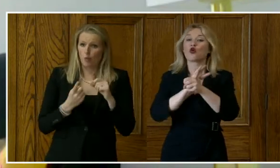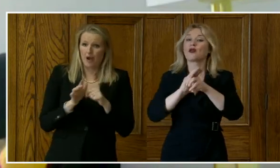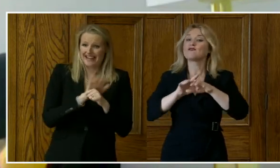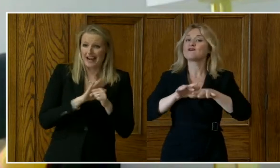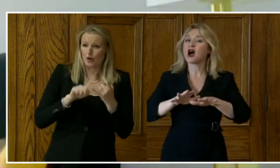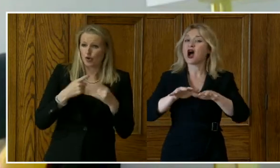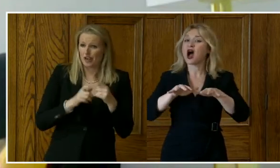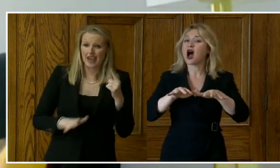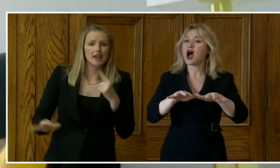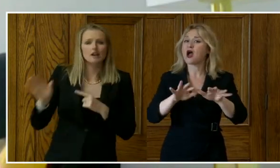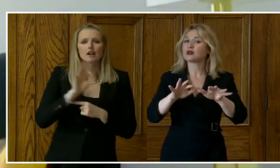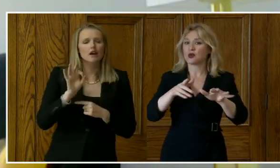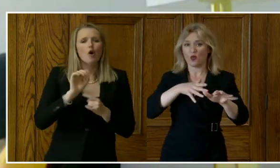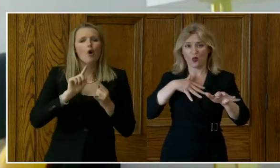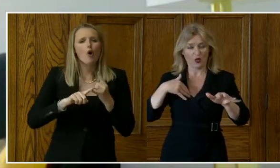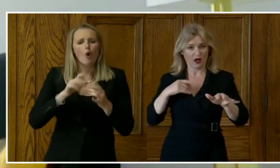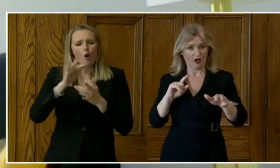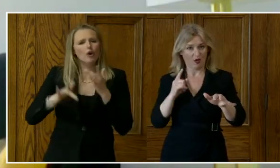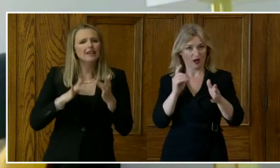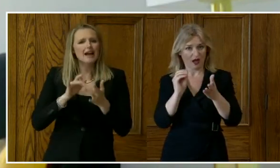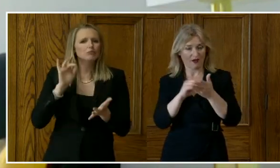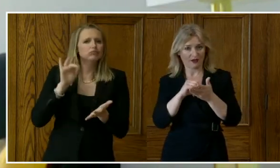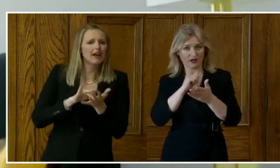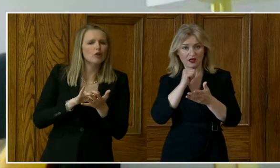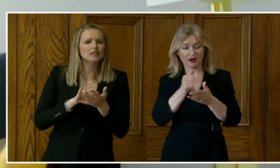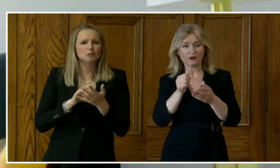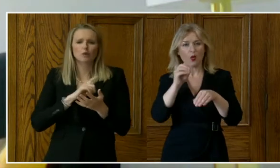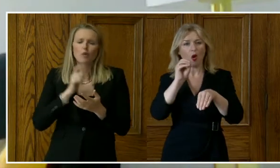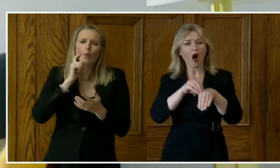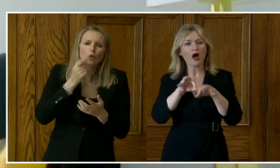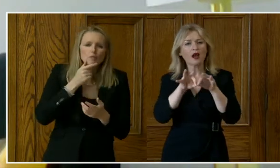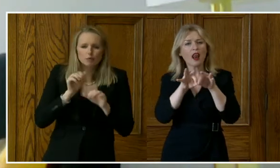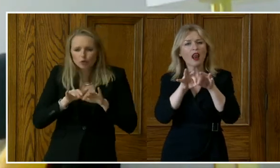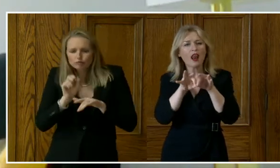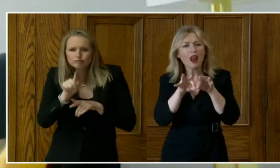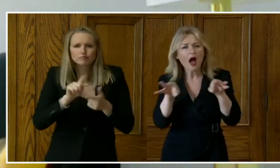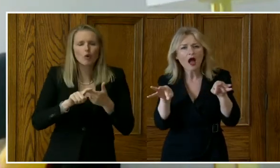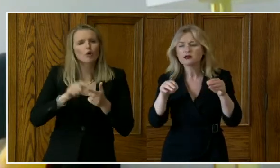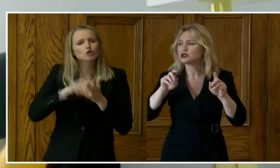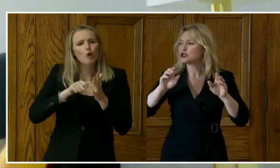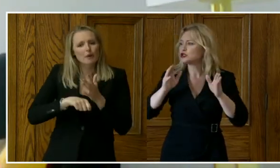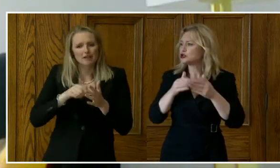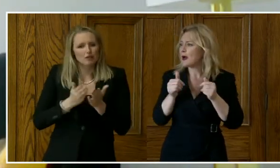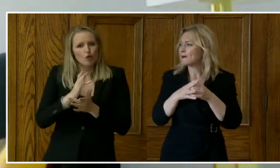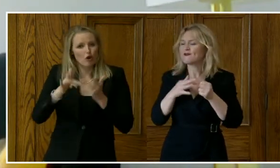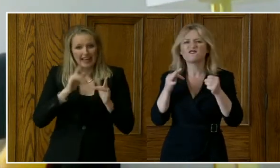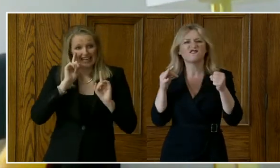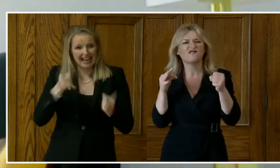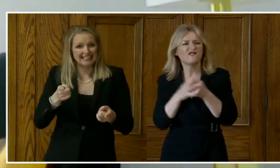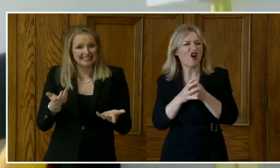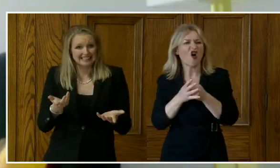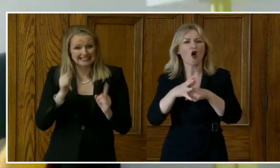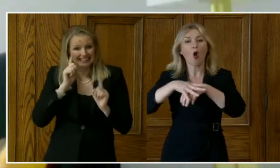not have these online priority slots for the vulnerable, for the elderly, for supermarket shopping. And you've mentioned data